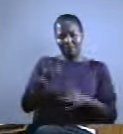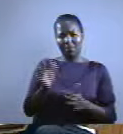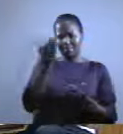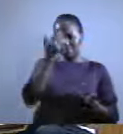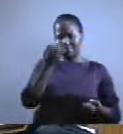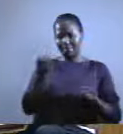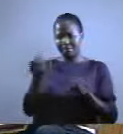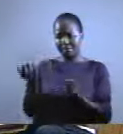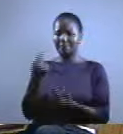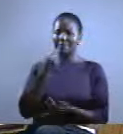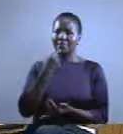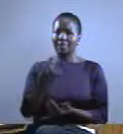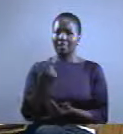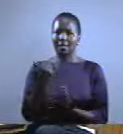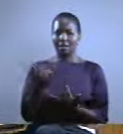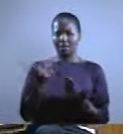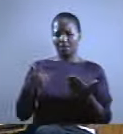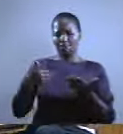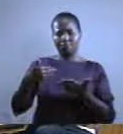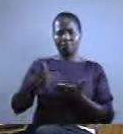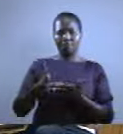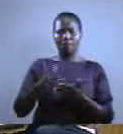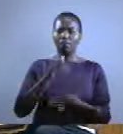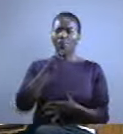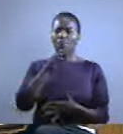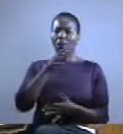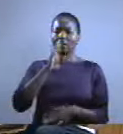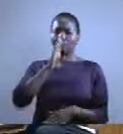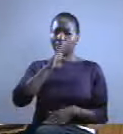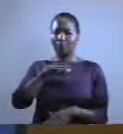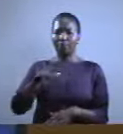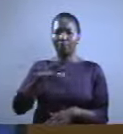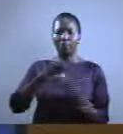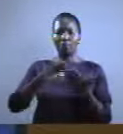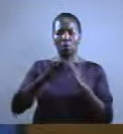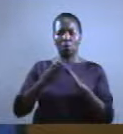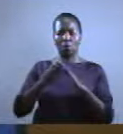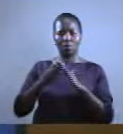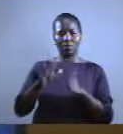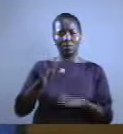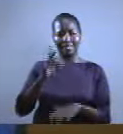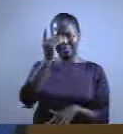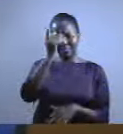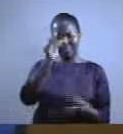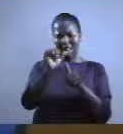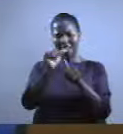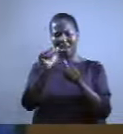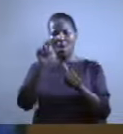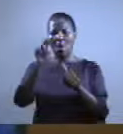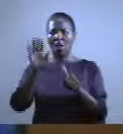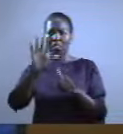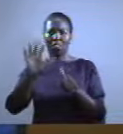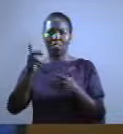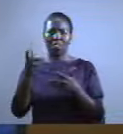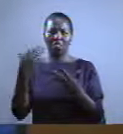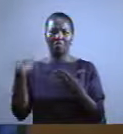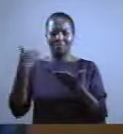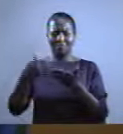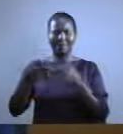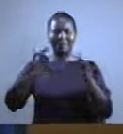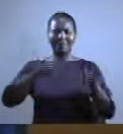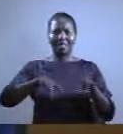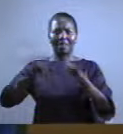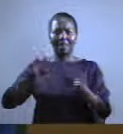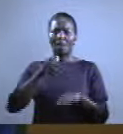the lack of access to water that the residents of the Mkhanyakude district have been